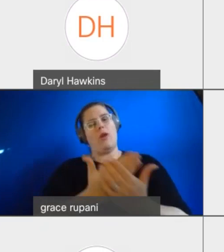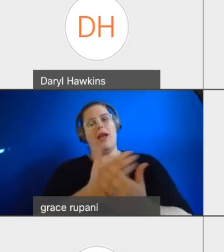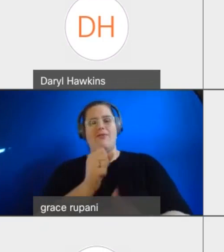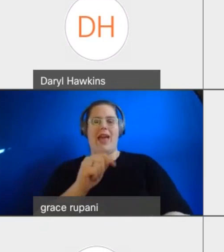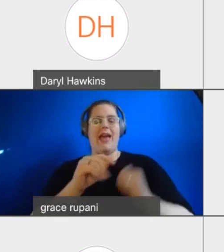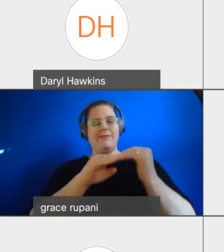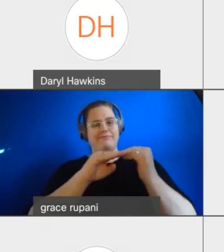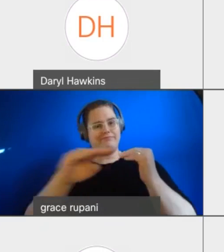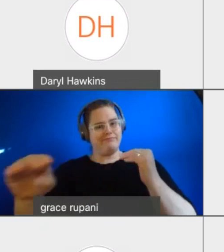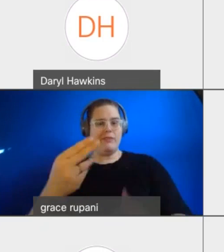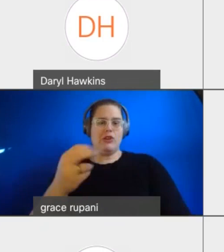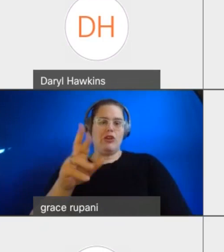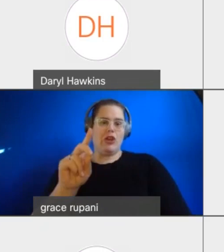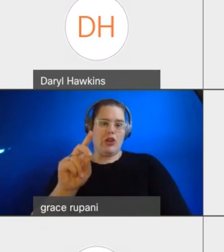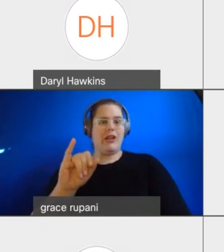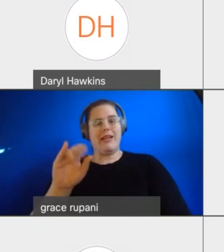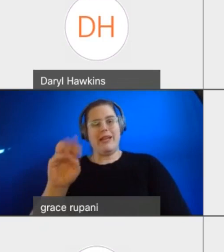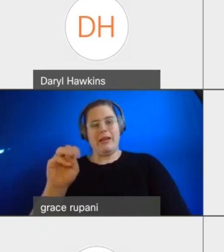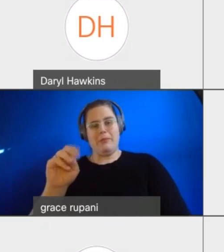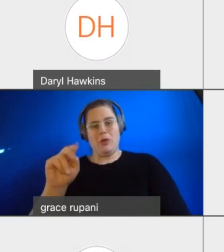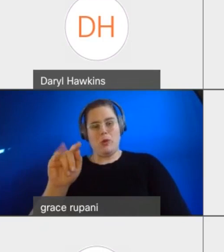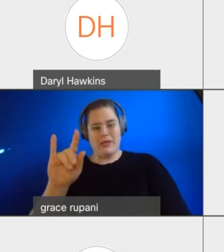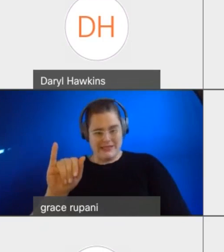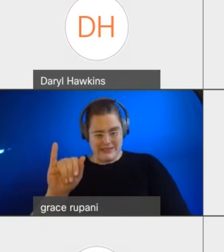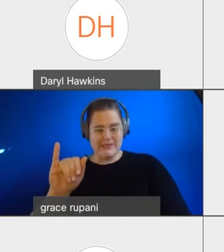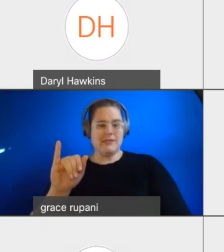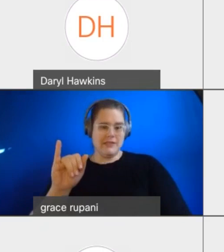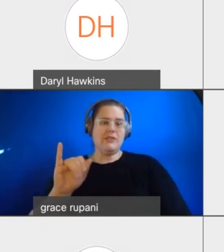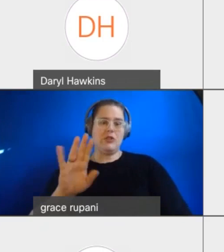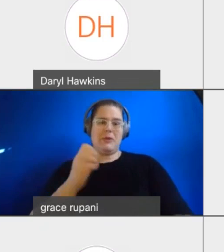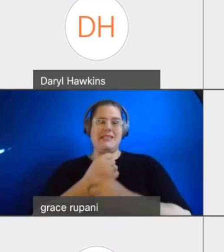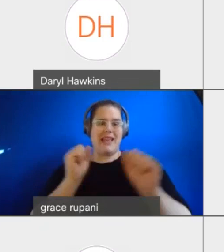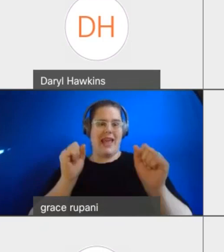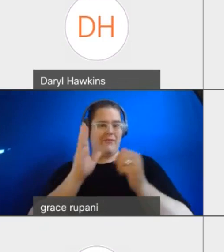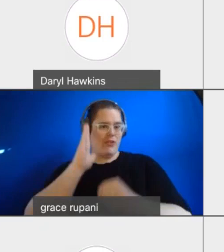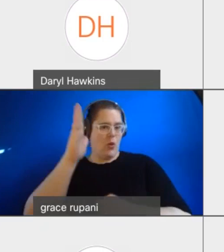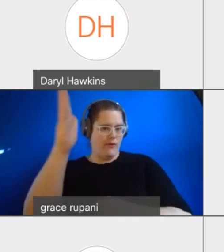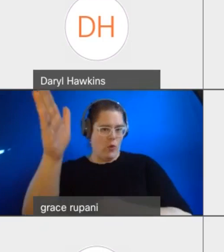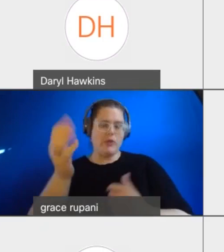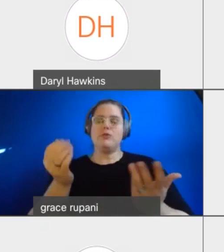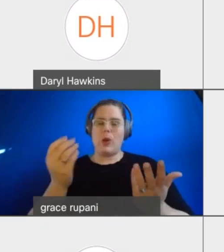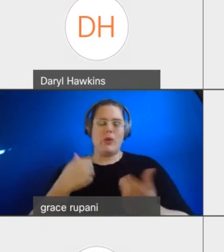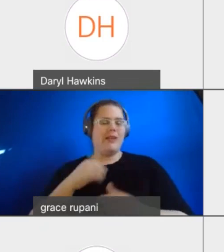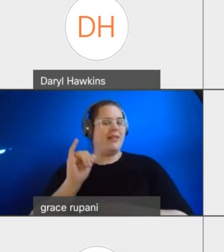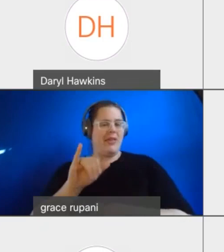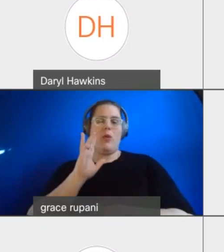to require confronting, people's feelings about getting vaccines. And it's going to require a lot of education so